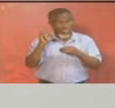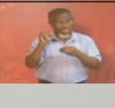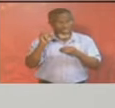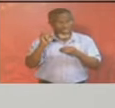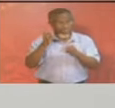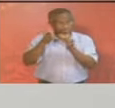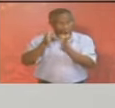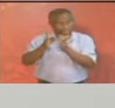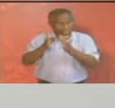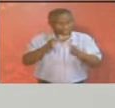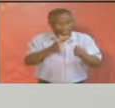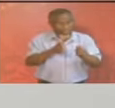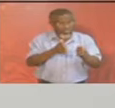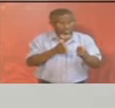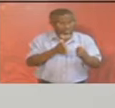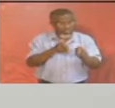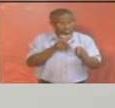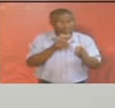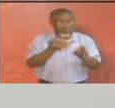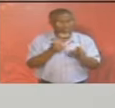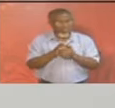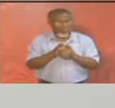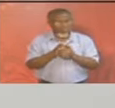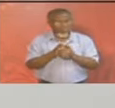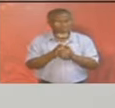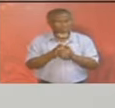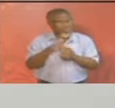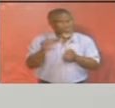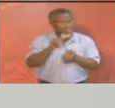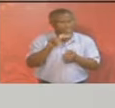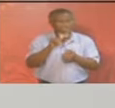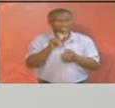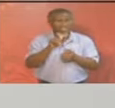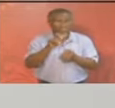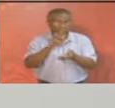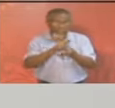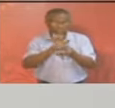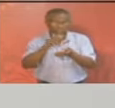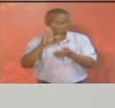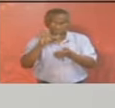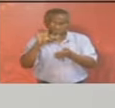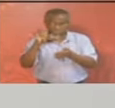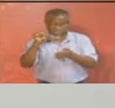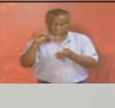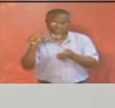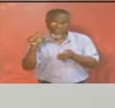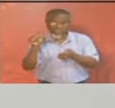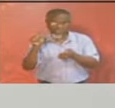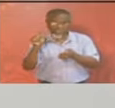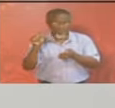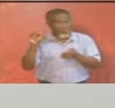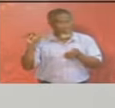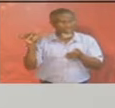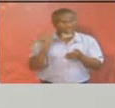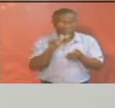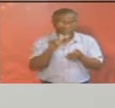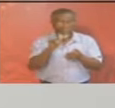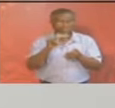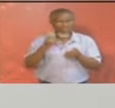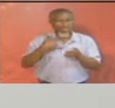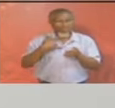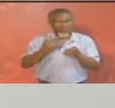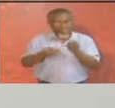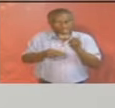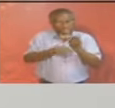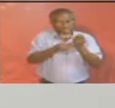first question, several of the measures that were mentioned by Dr. Best have in fact been implemented in County